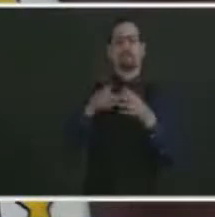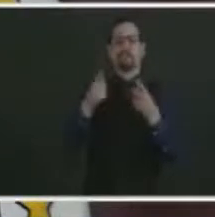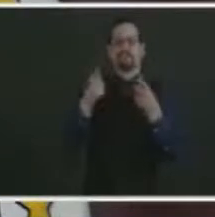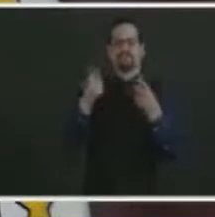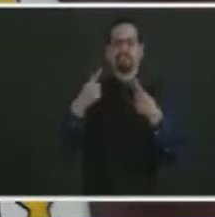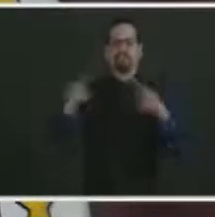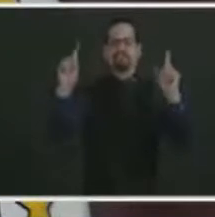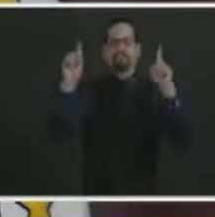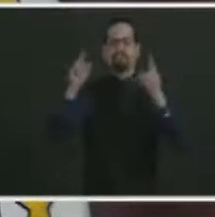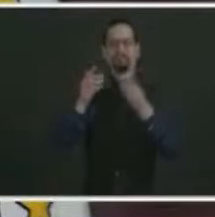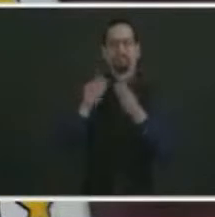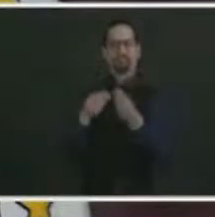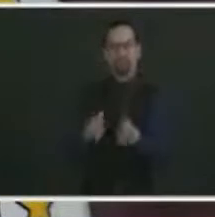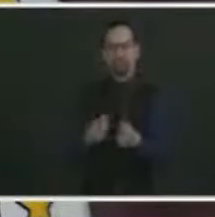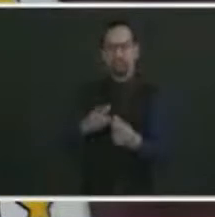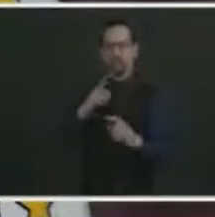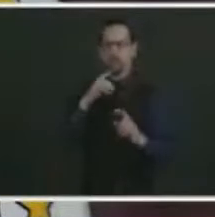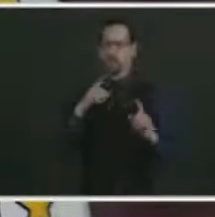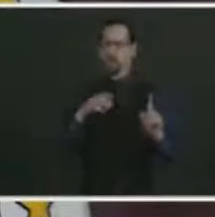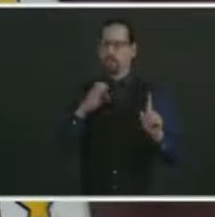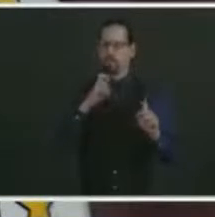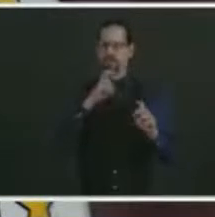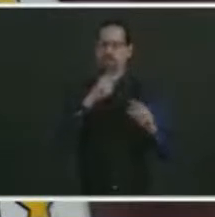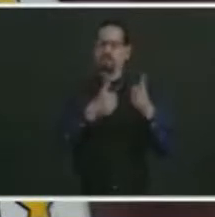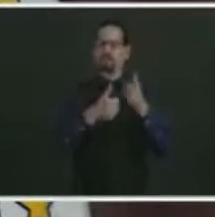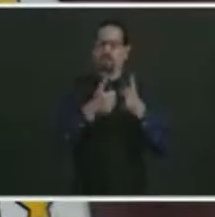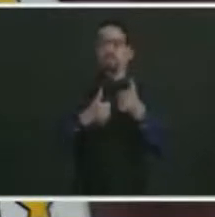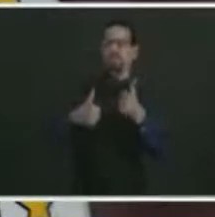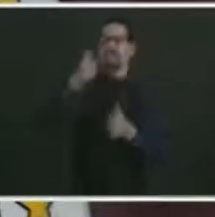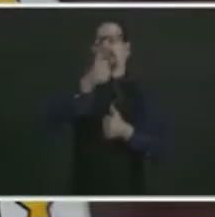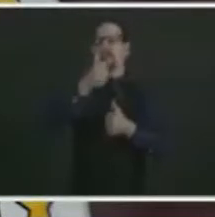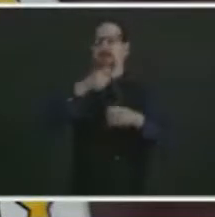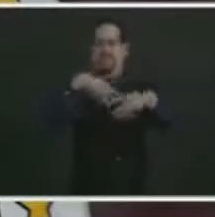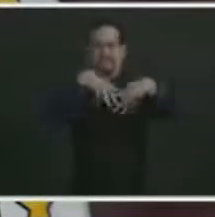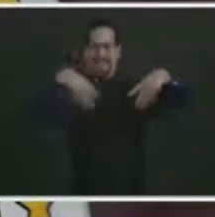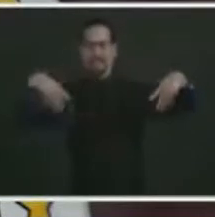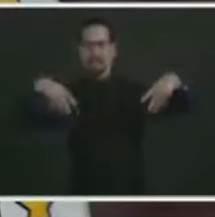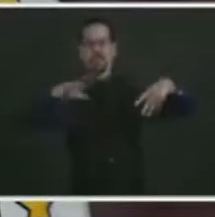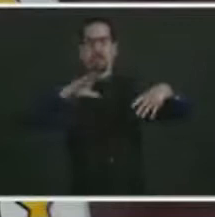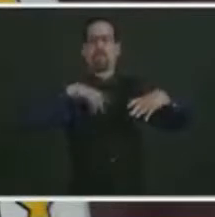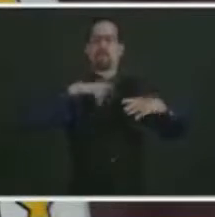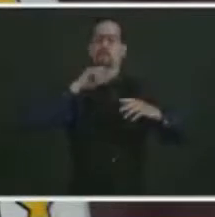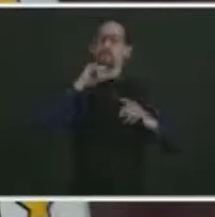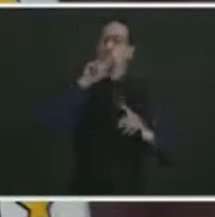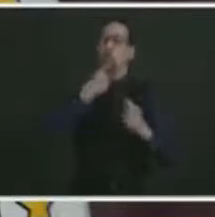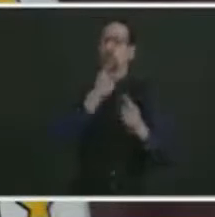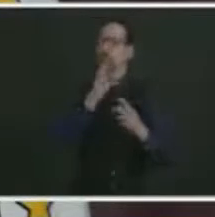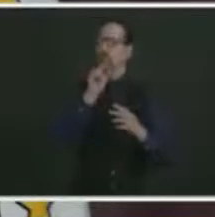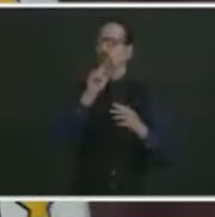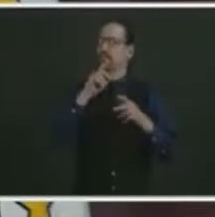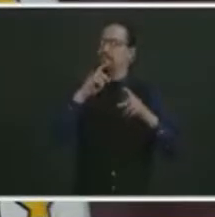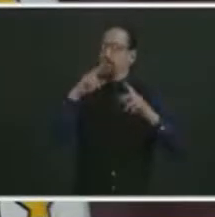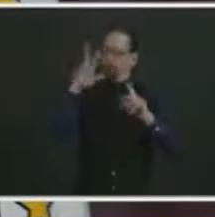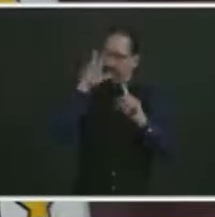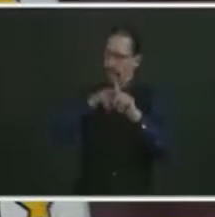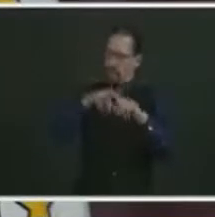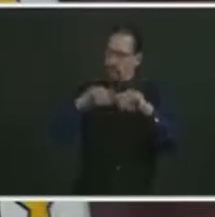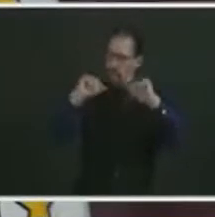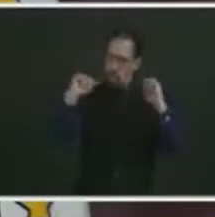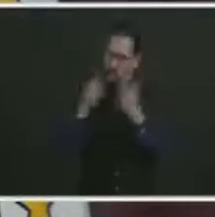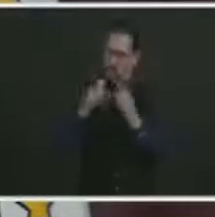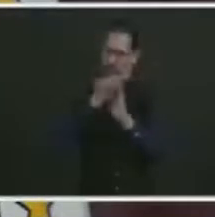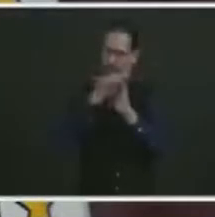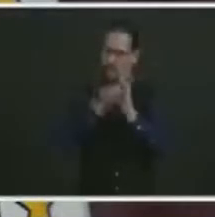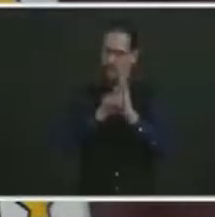branch problem. So I'm asking the other branches of government, I'm asking the general officers, and strongly encouraging you to